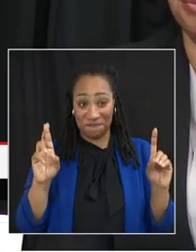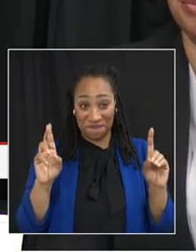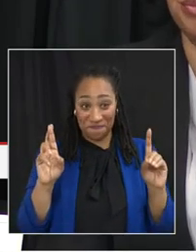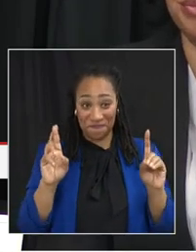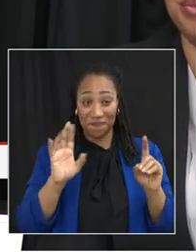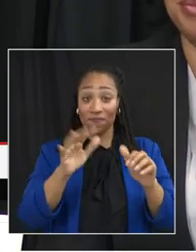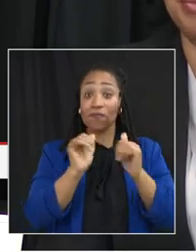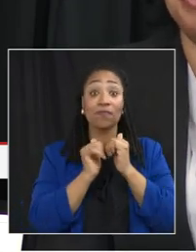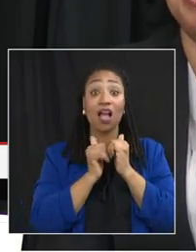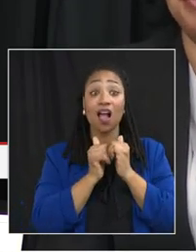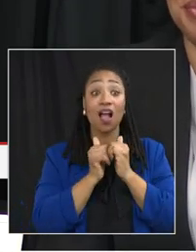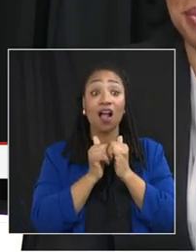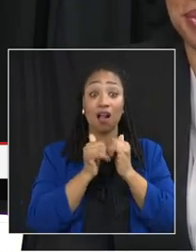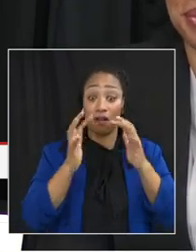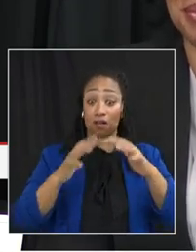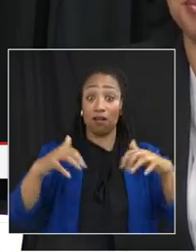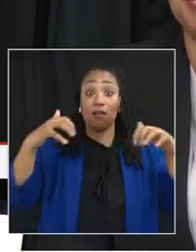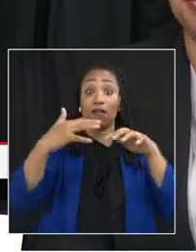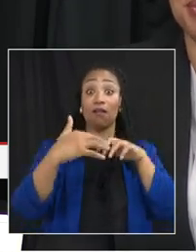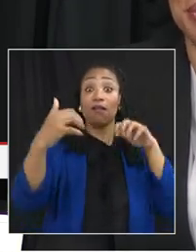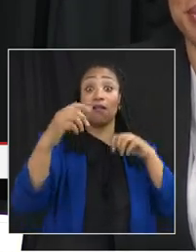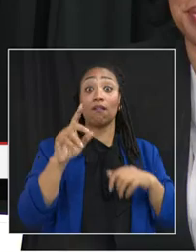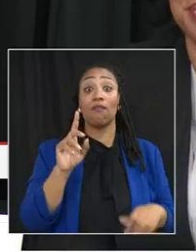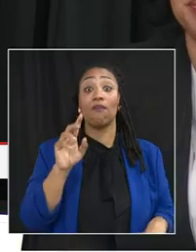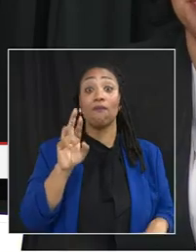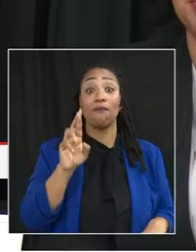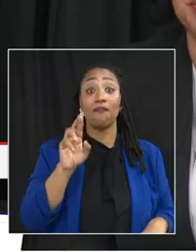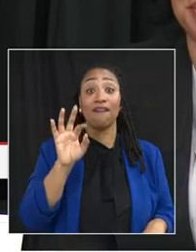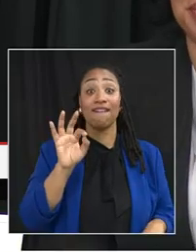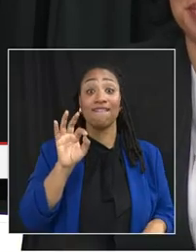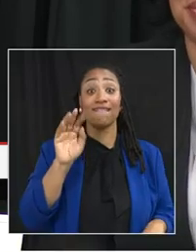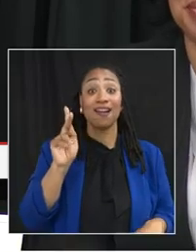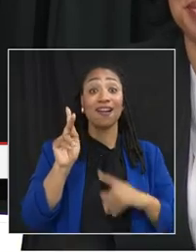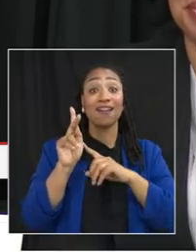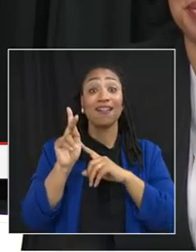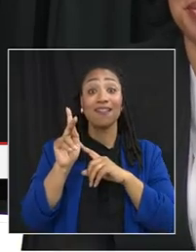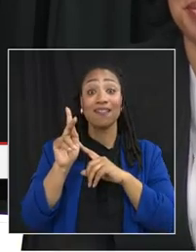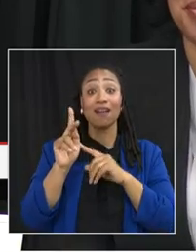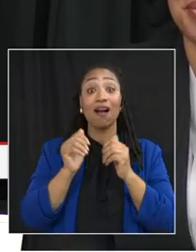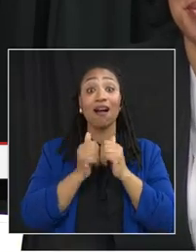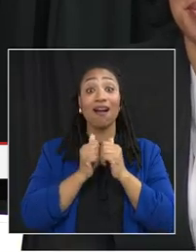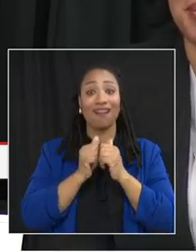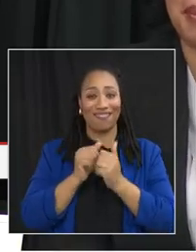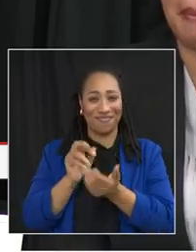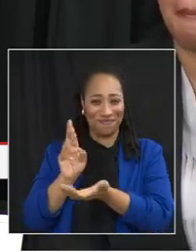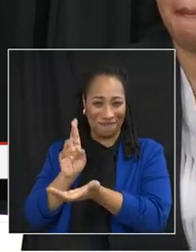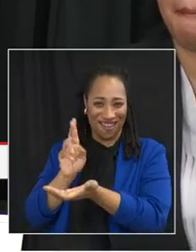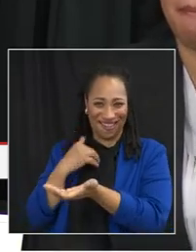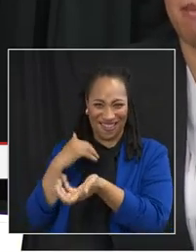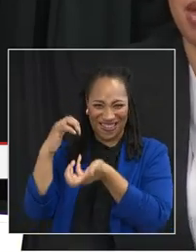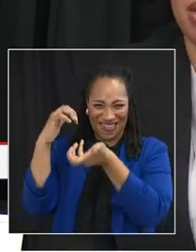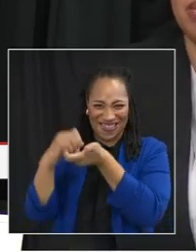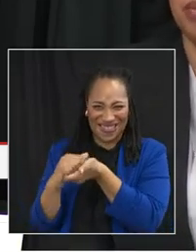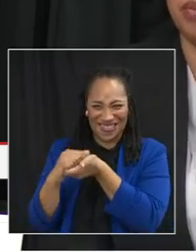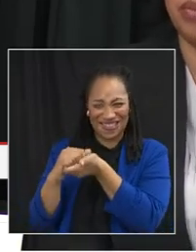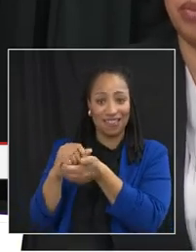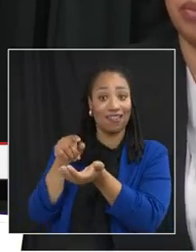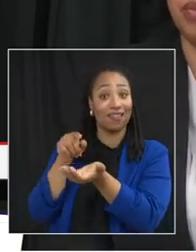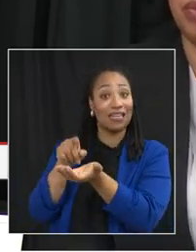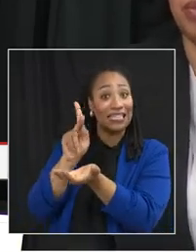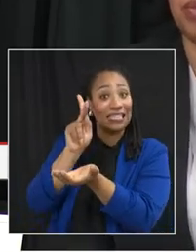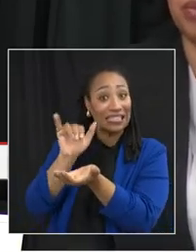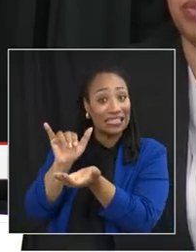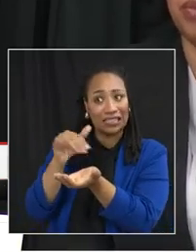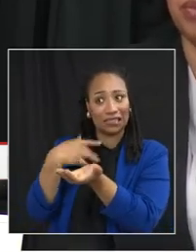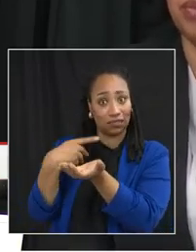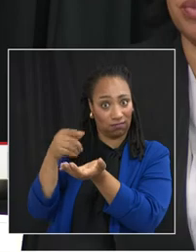Okay, that's how we got it. So we're going to continue to work both sides of the aisle. So this is what I can